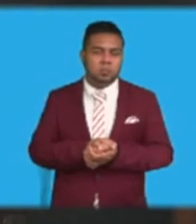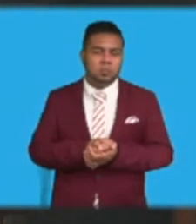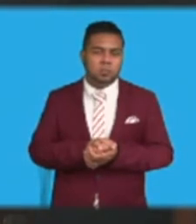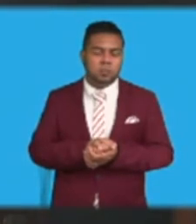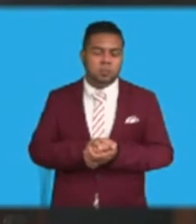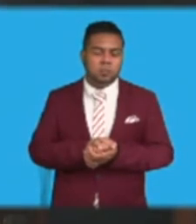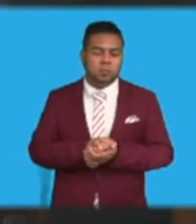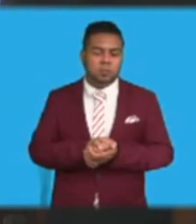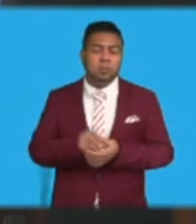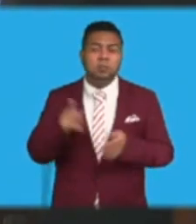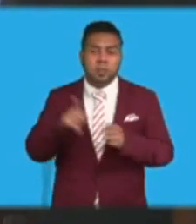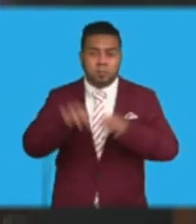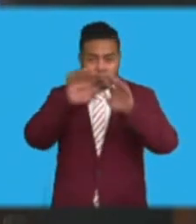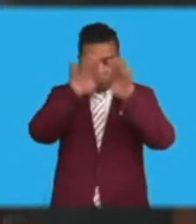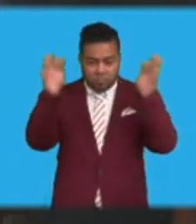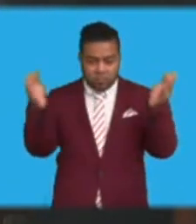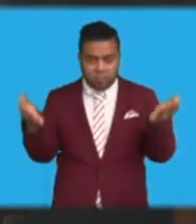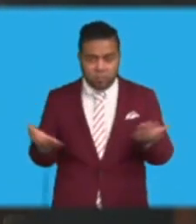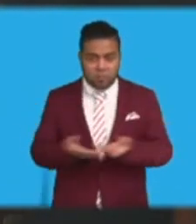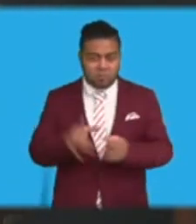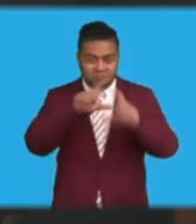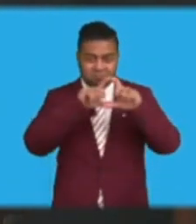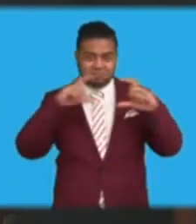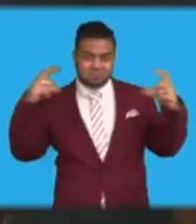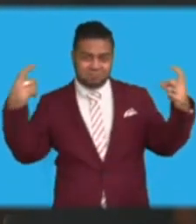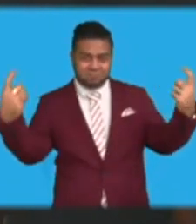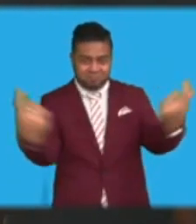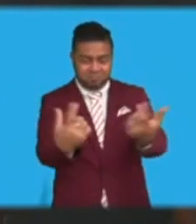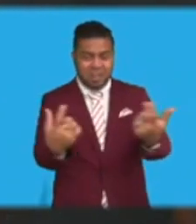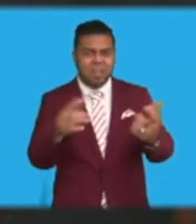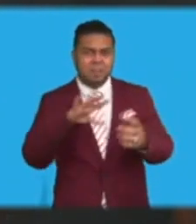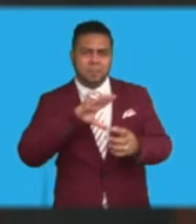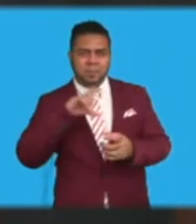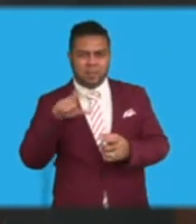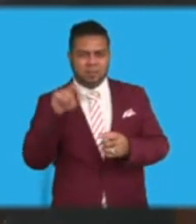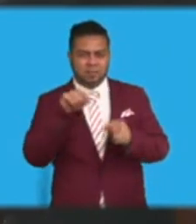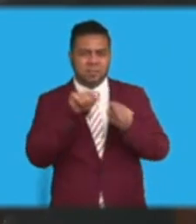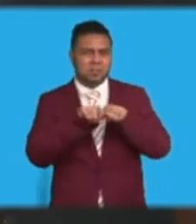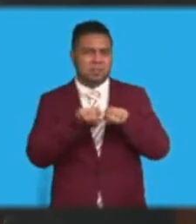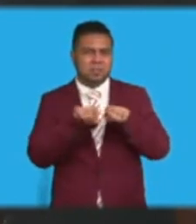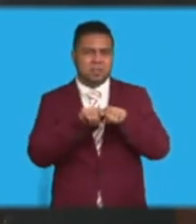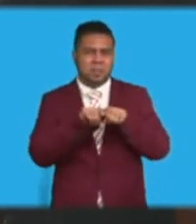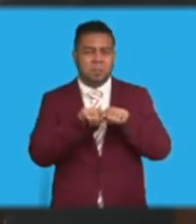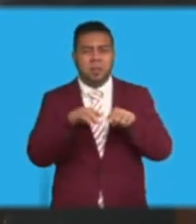known as the El Nino and La Nina, Madam Speaker, is also causing